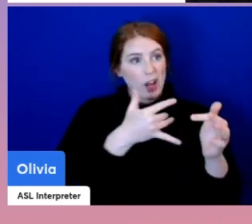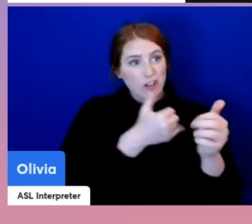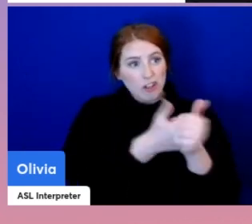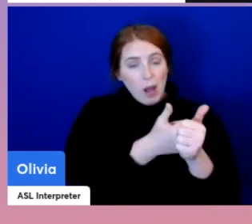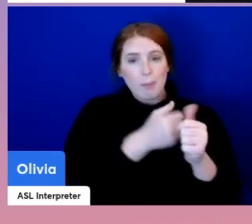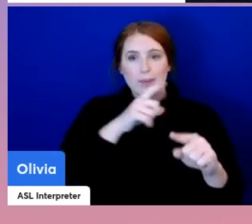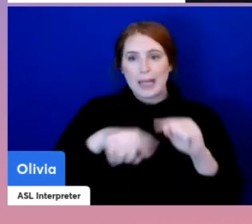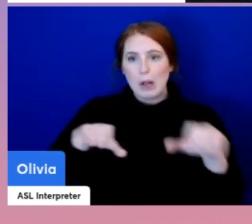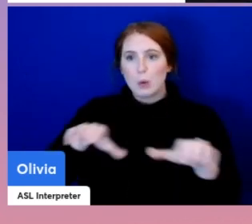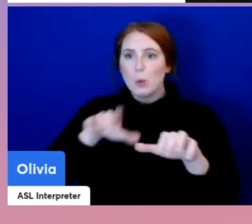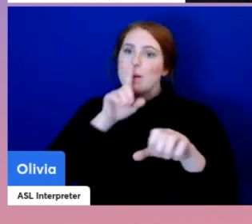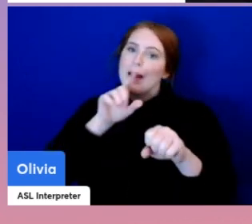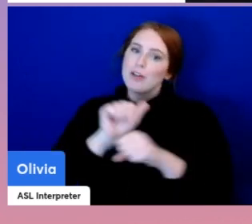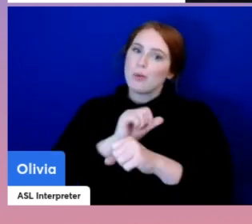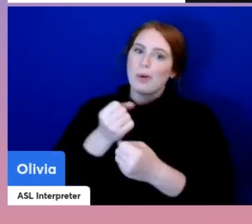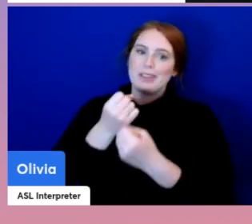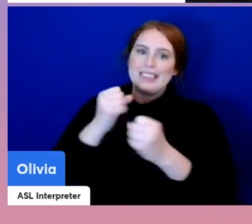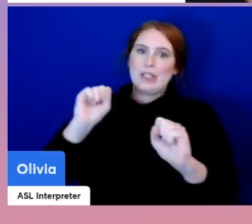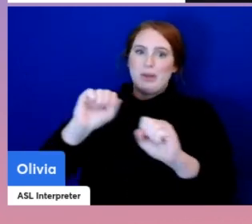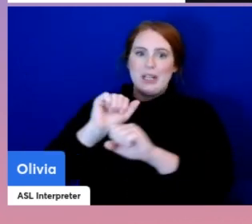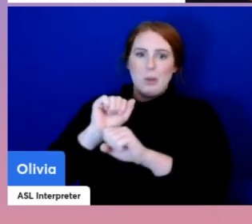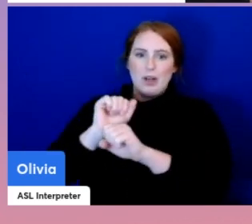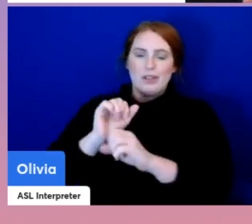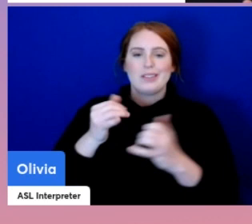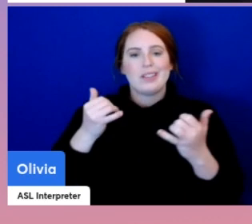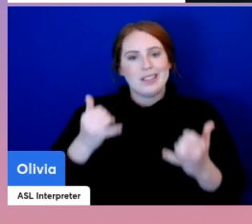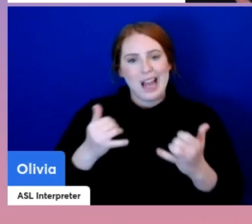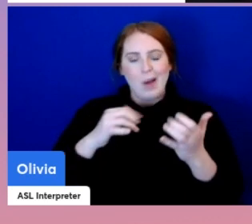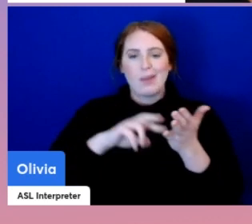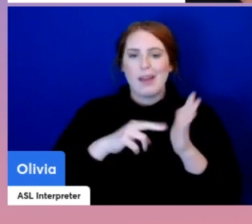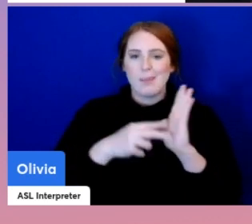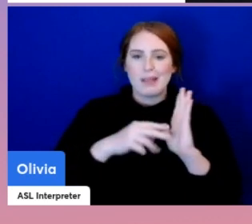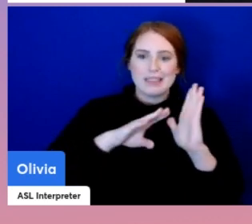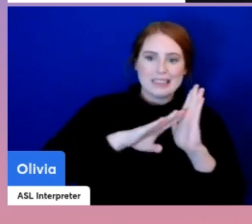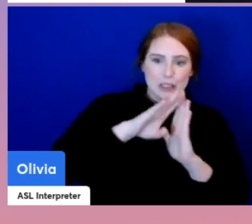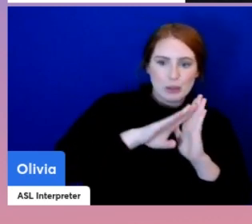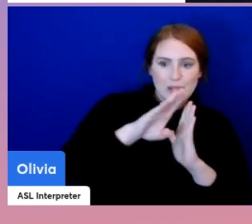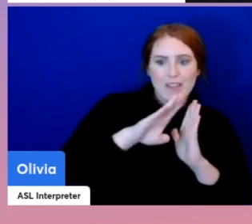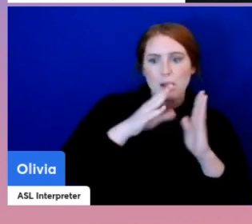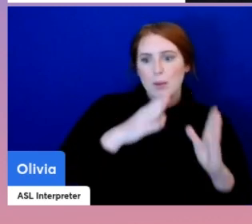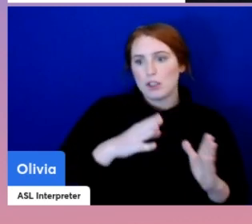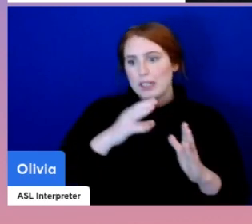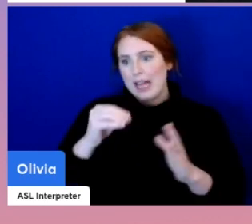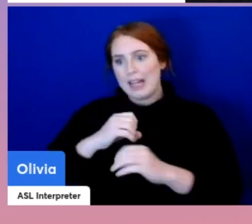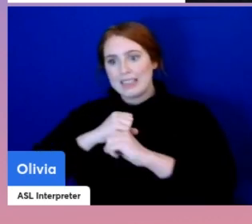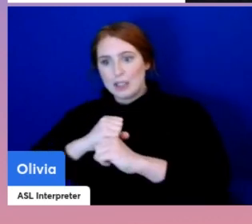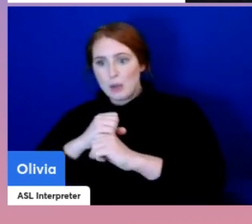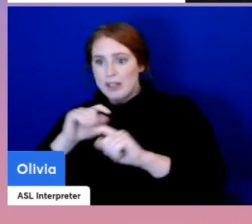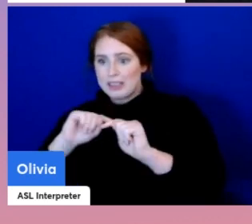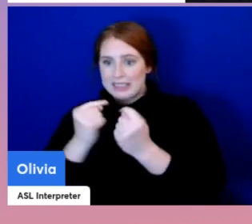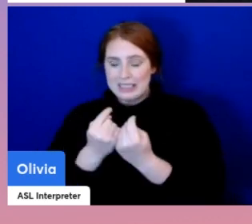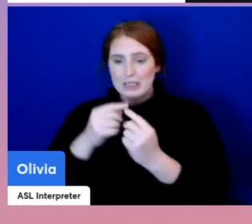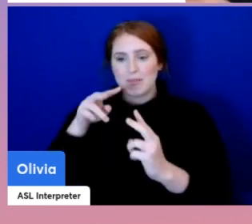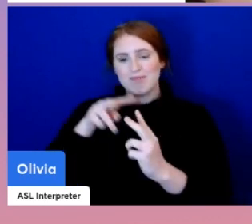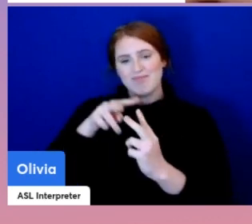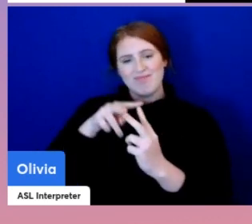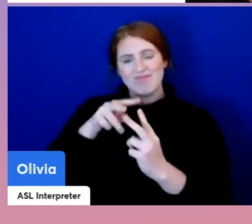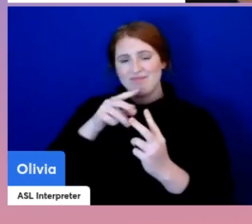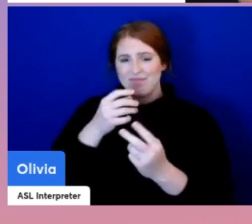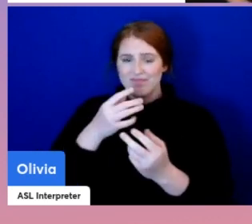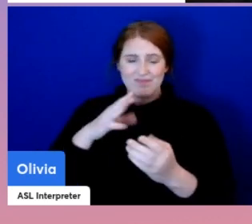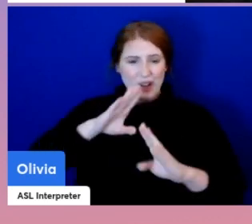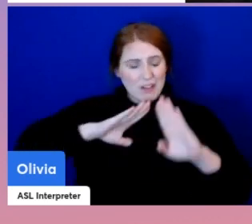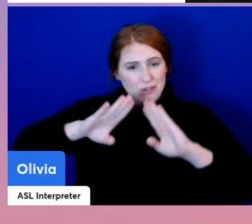So obviously, we're now at a point where both the developers and the security teams are getting frustrated. A threefold increase in our labor costs has